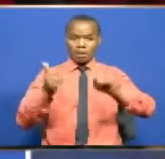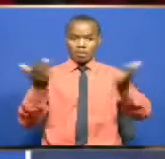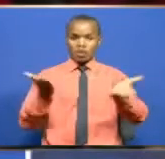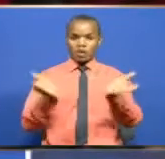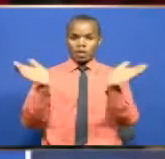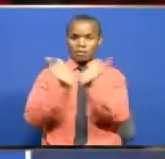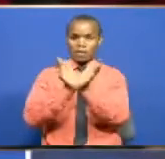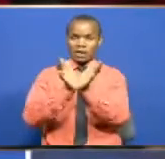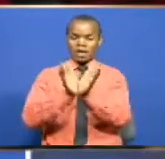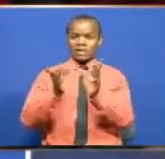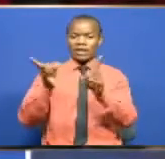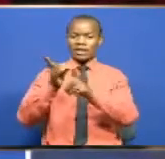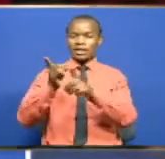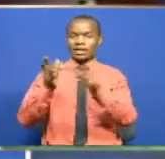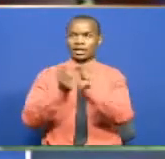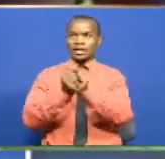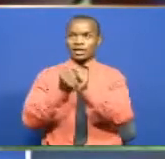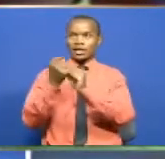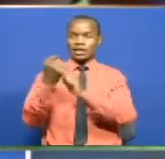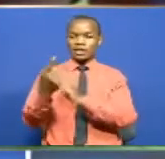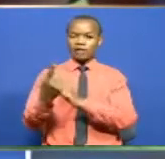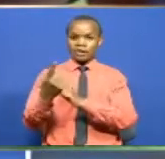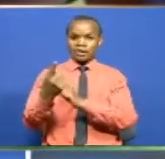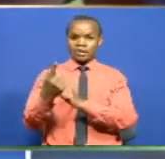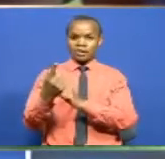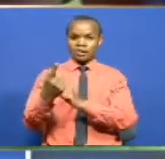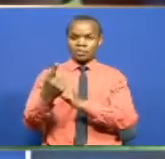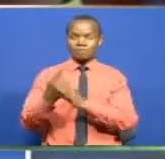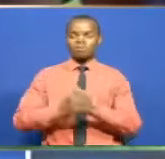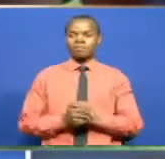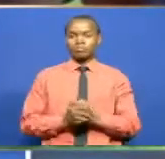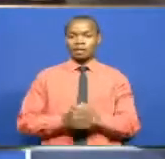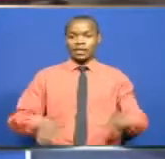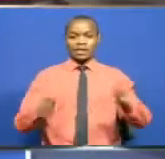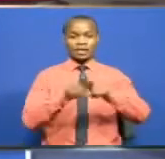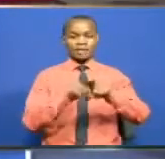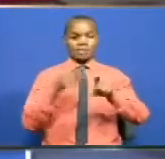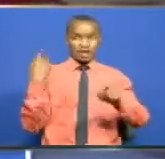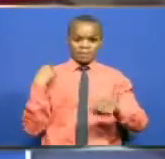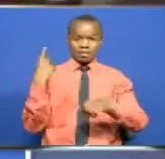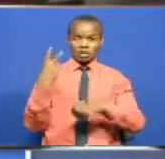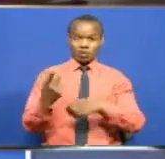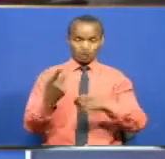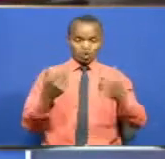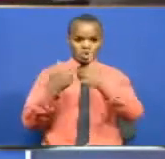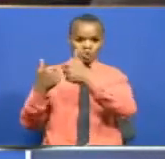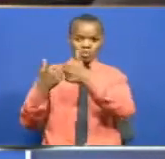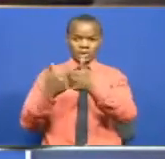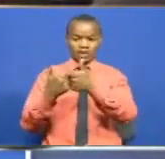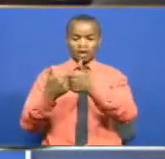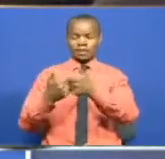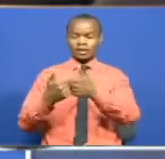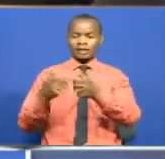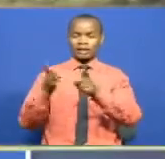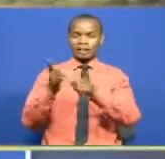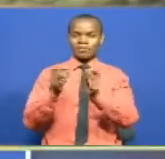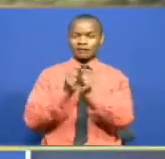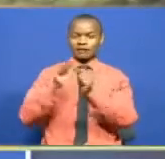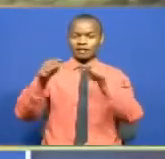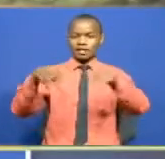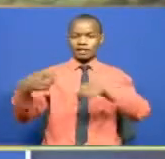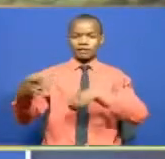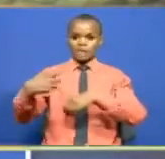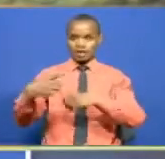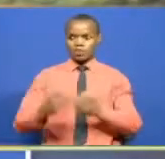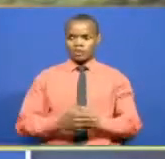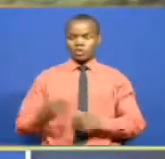on November 11th under floodlights, while the second leg has been slated for November 15th. We